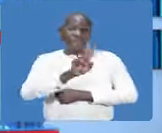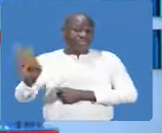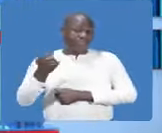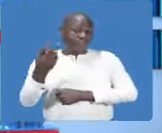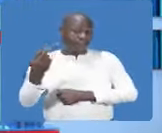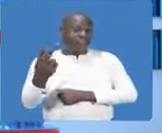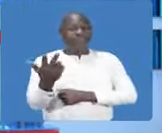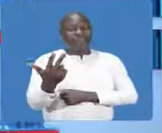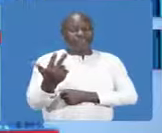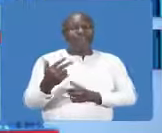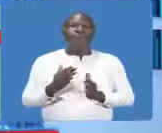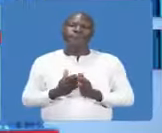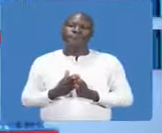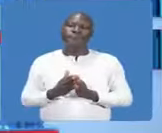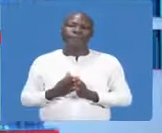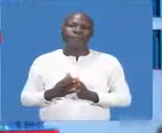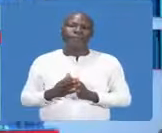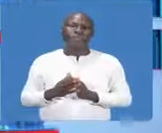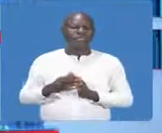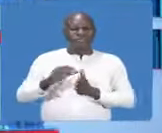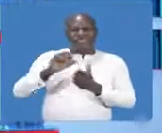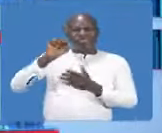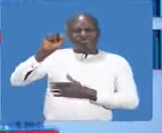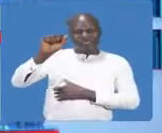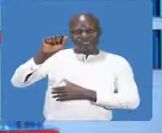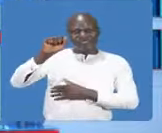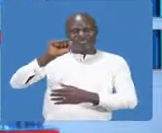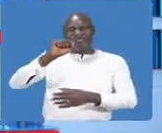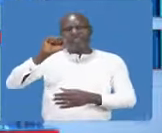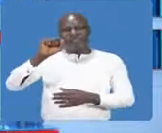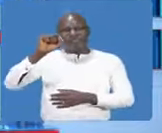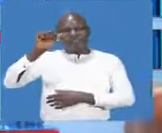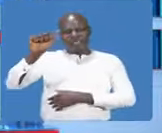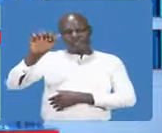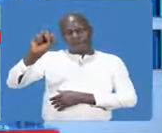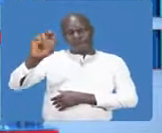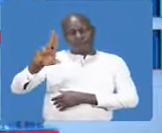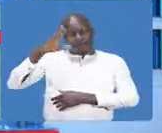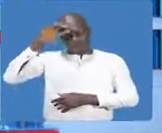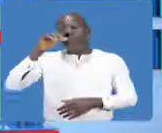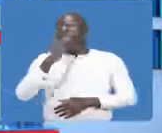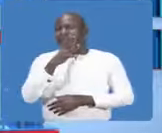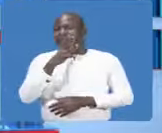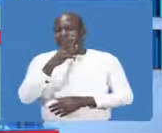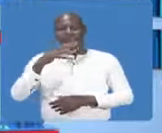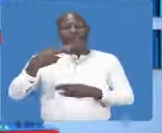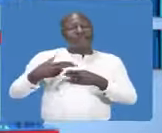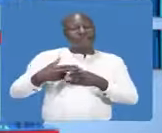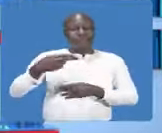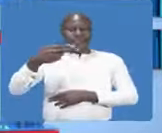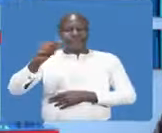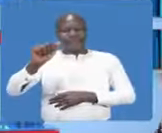12 and 13 me mo no poma Samuel mame de fa no hana no wakotena so